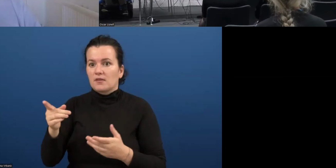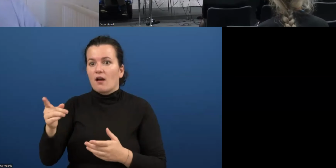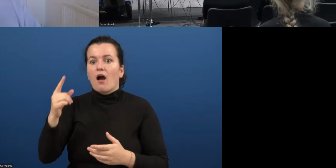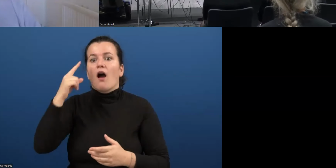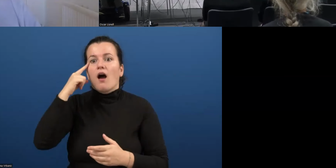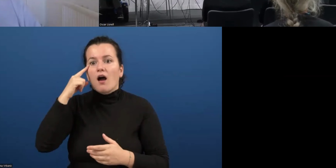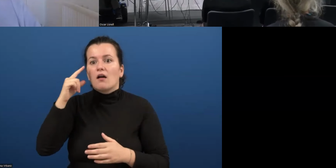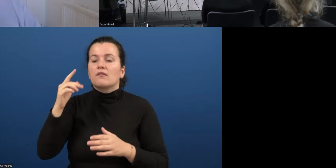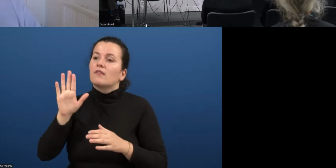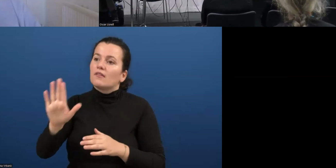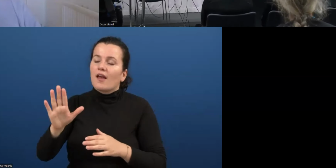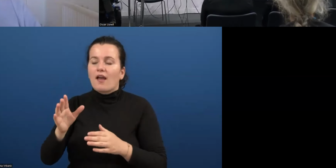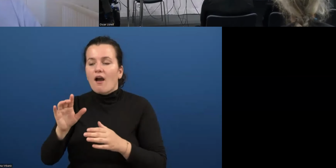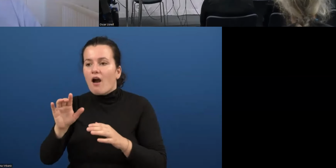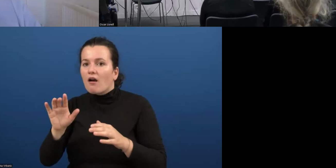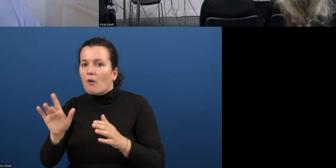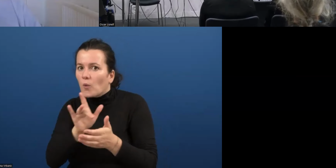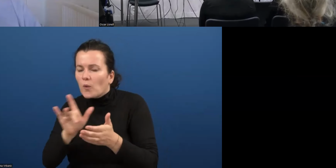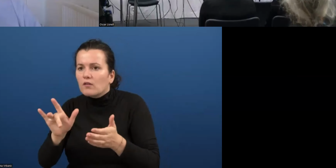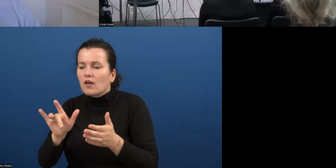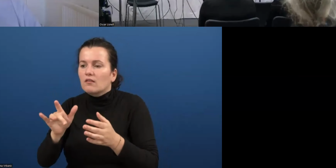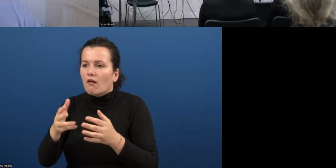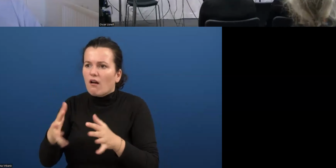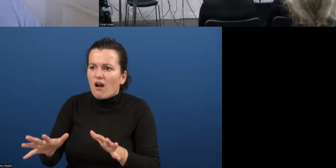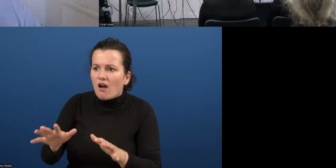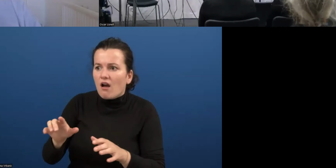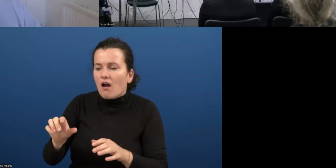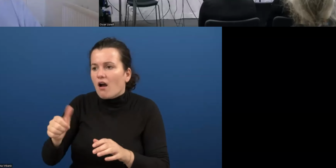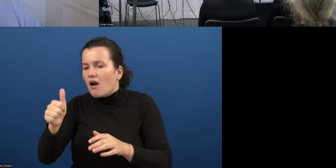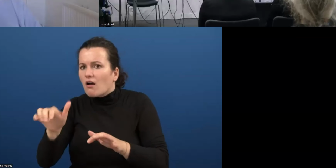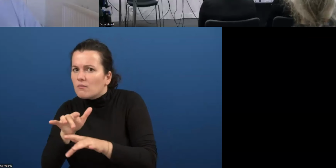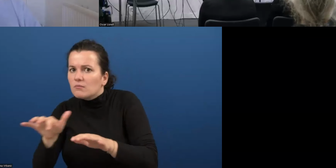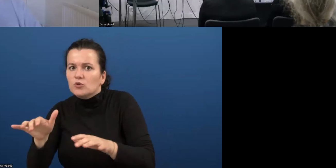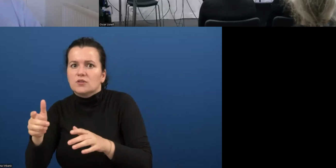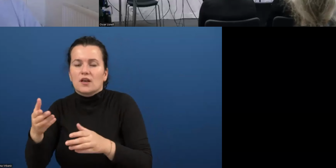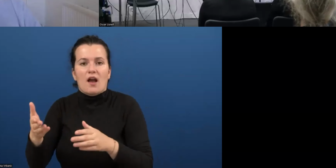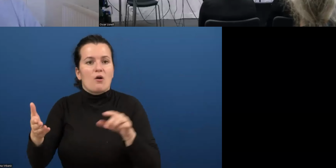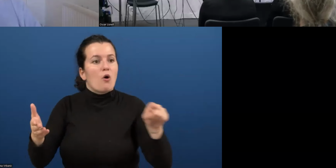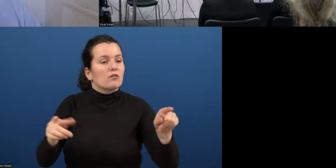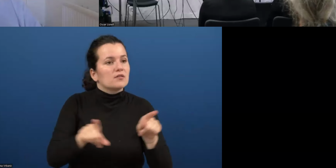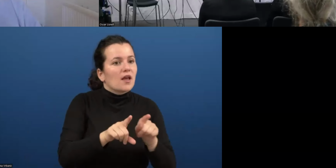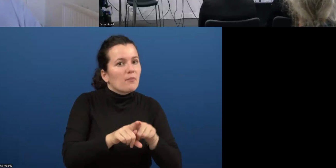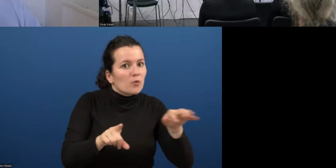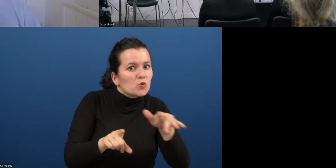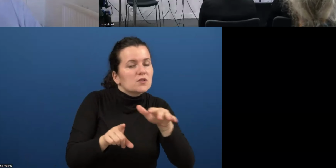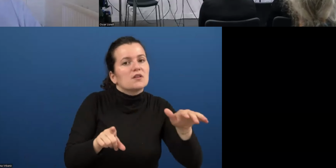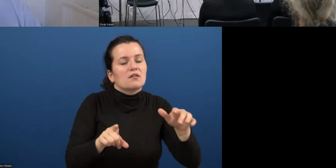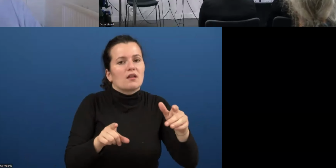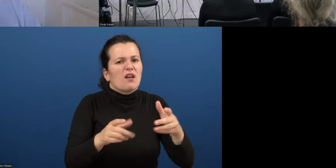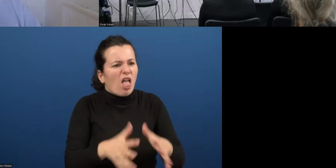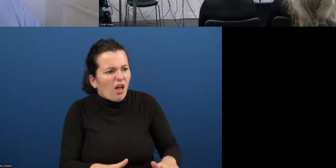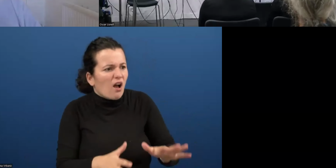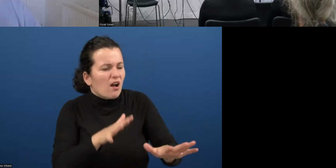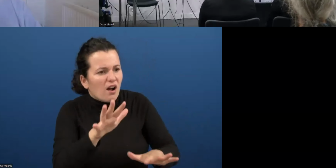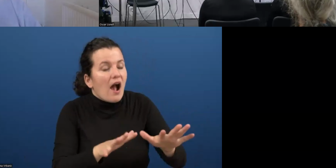again. The point being that when we work together for enough time, we get to find them all the time, and we start creating language. So, for example,